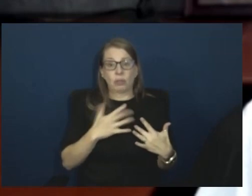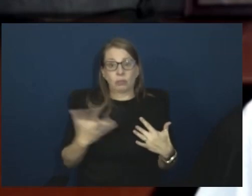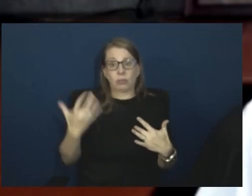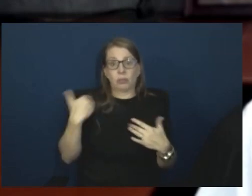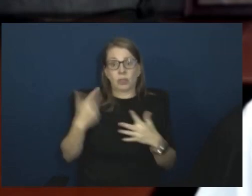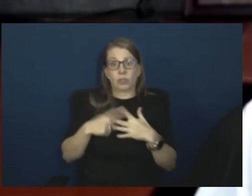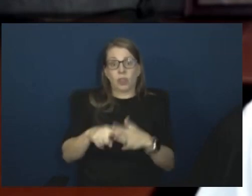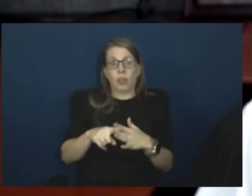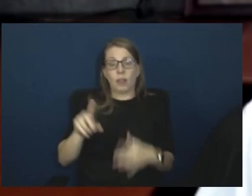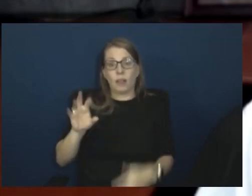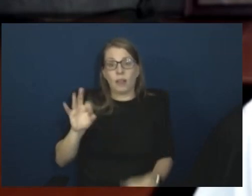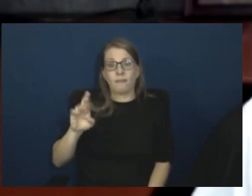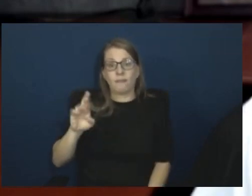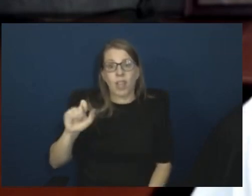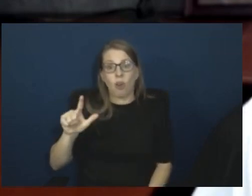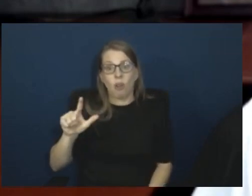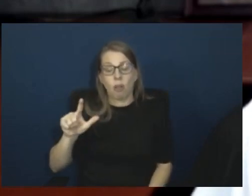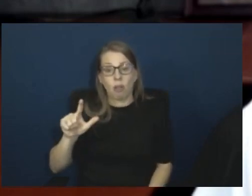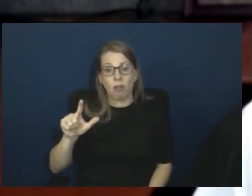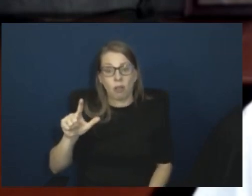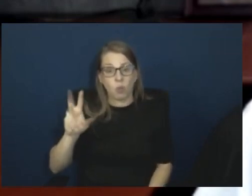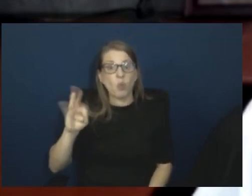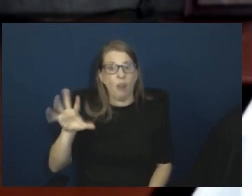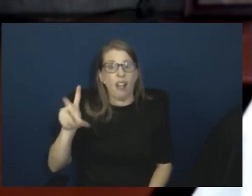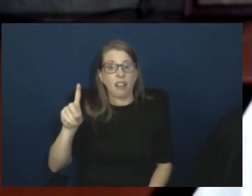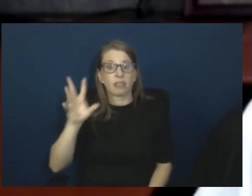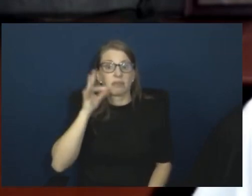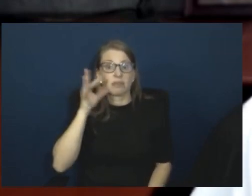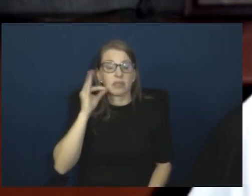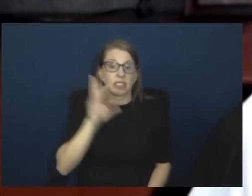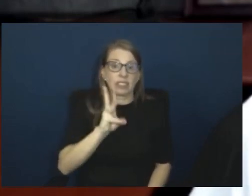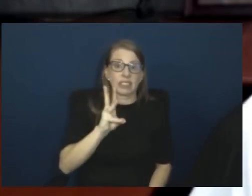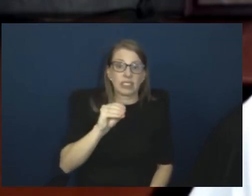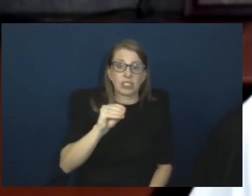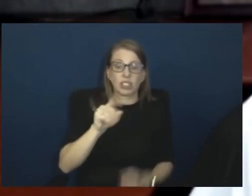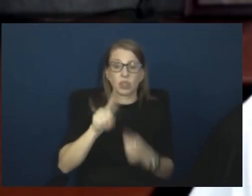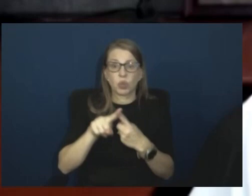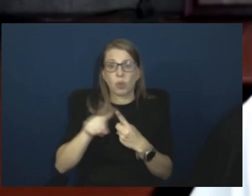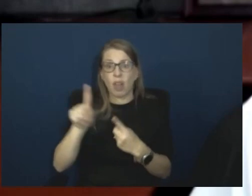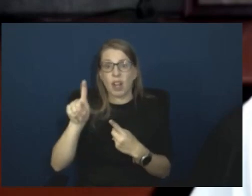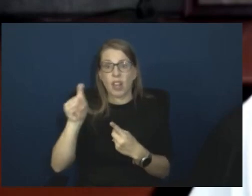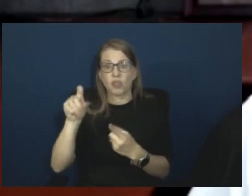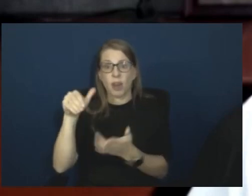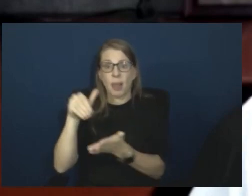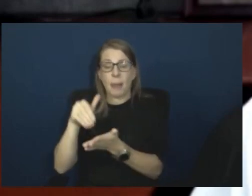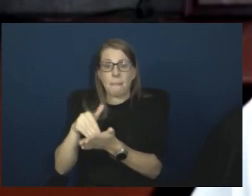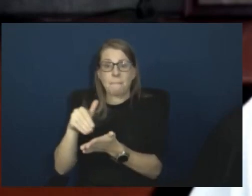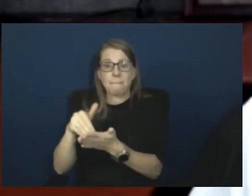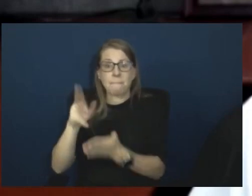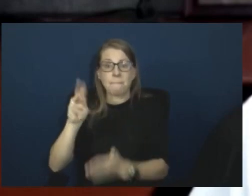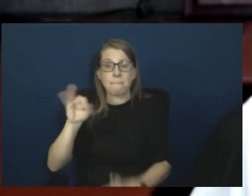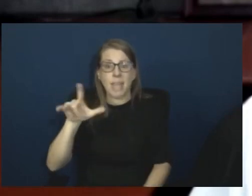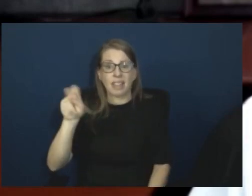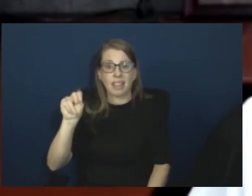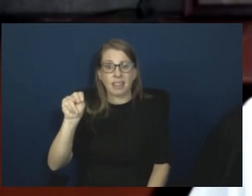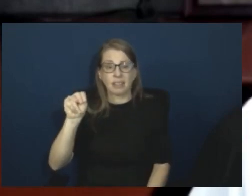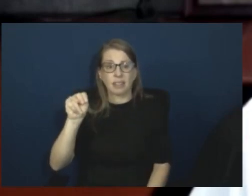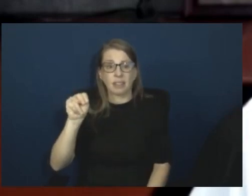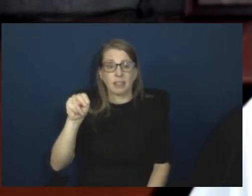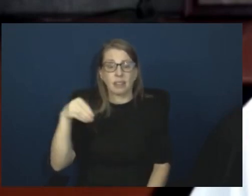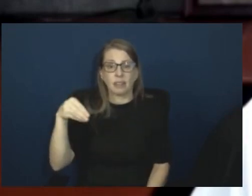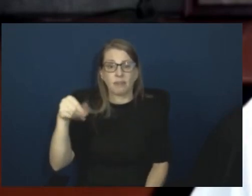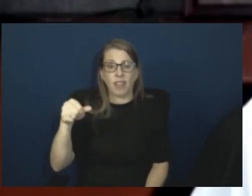feral cats. We have 60 to 100 million feral cats in this country, and they are fed every day